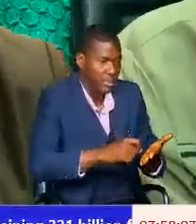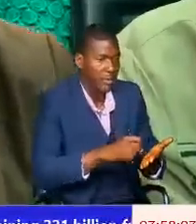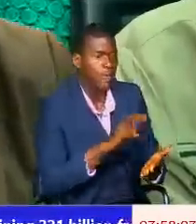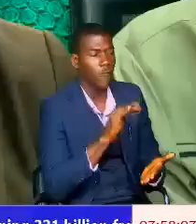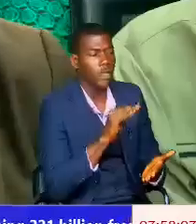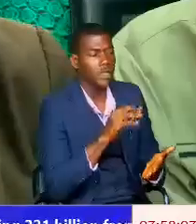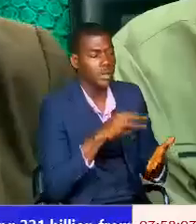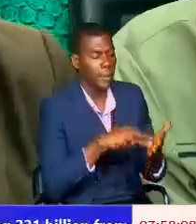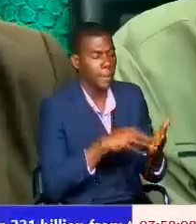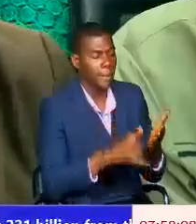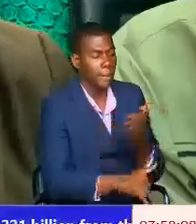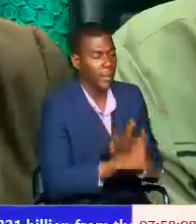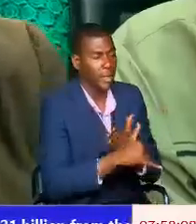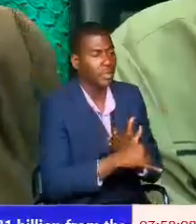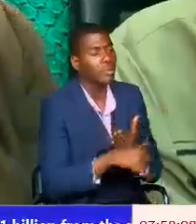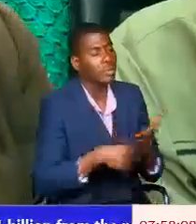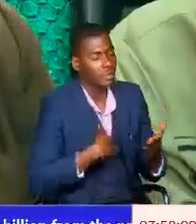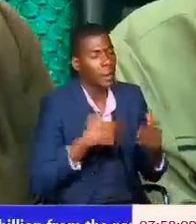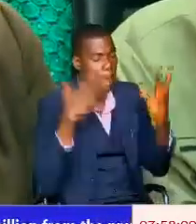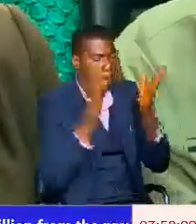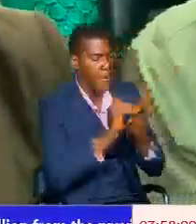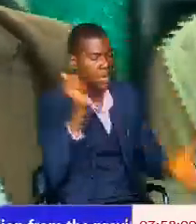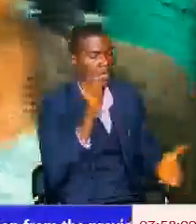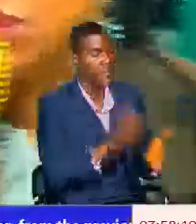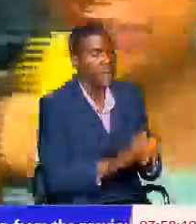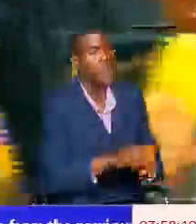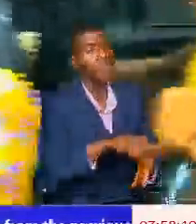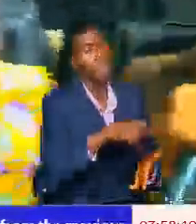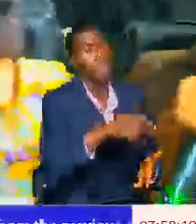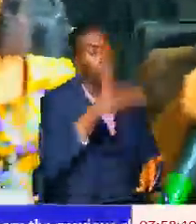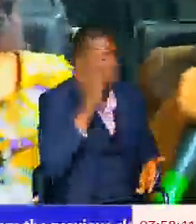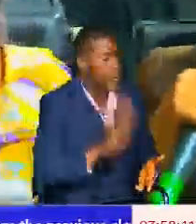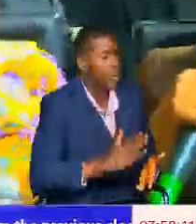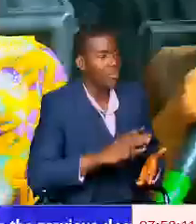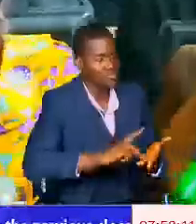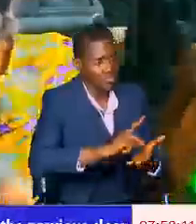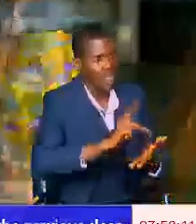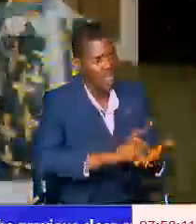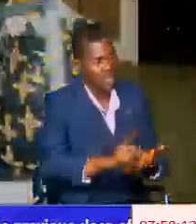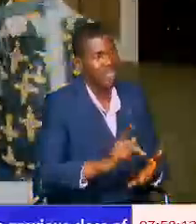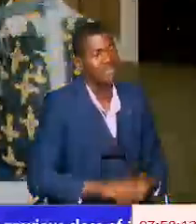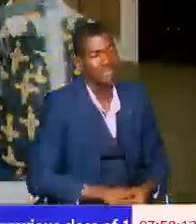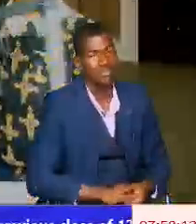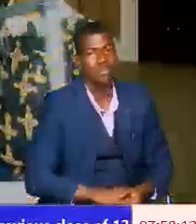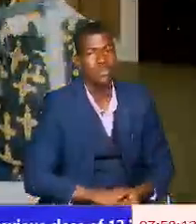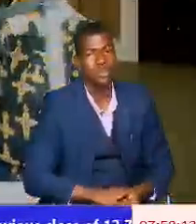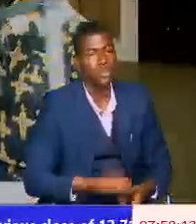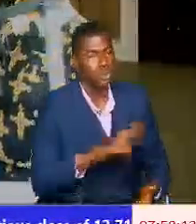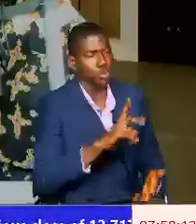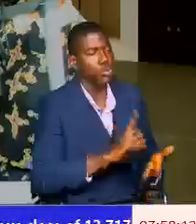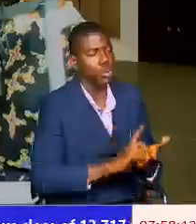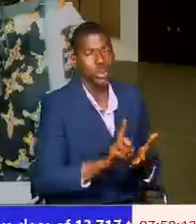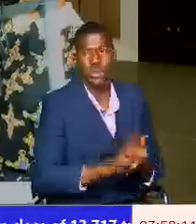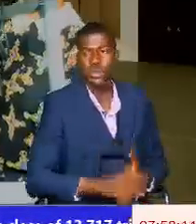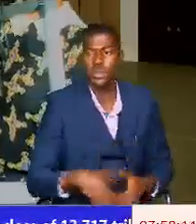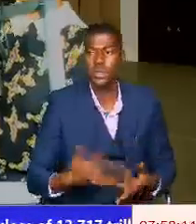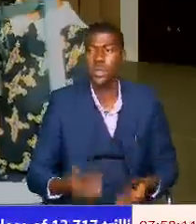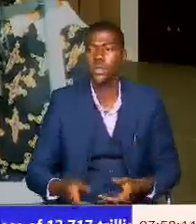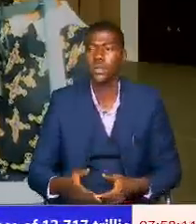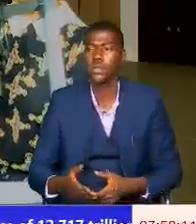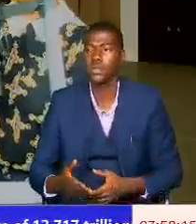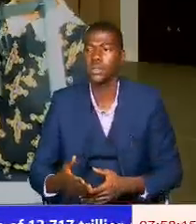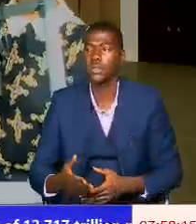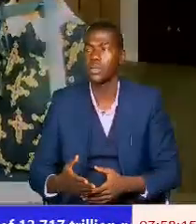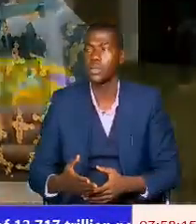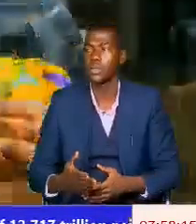2 weeks, they go hear from their PFAs so that they will get their money. That to us is good news. Show us the letter so that